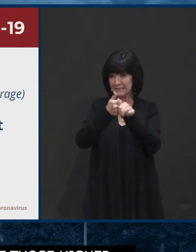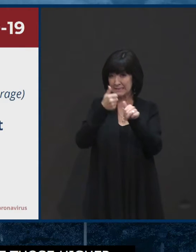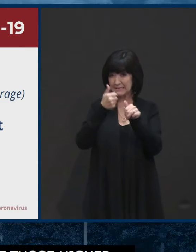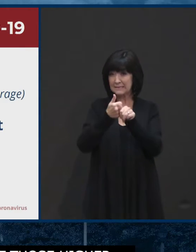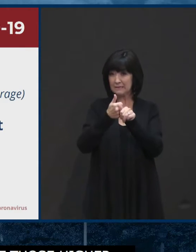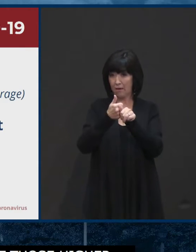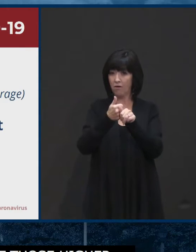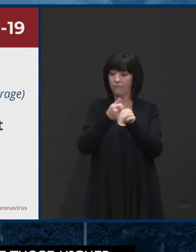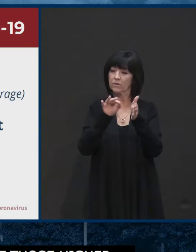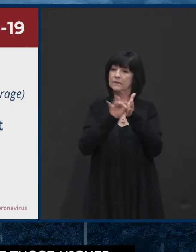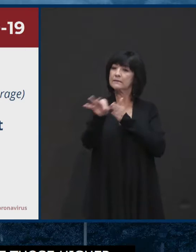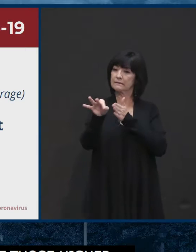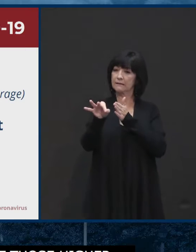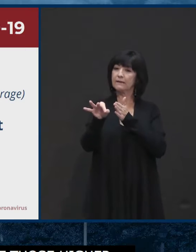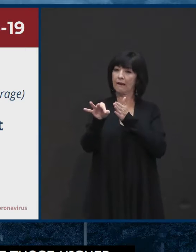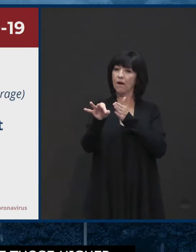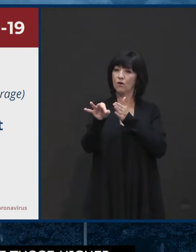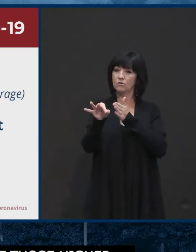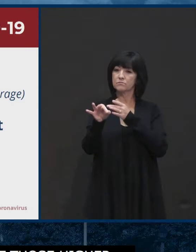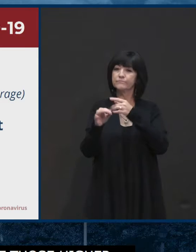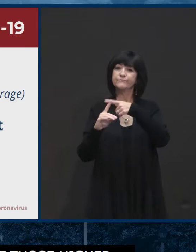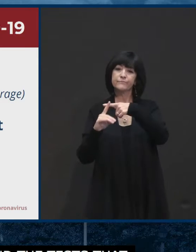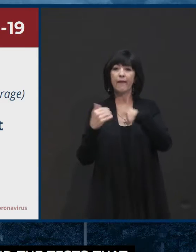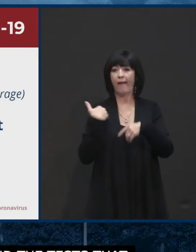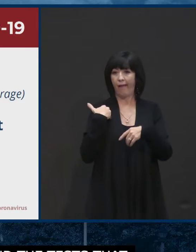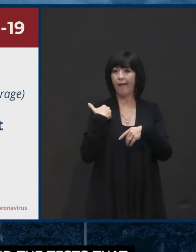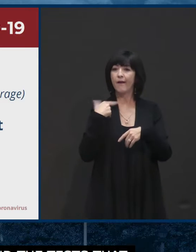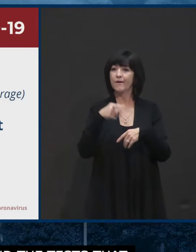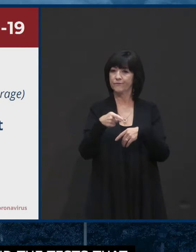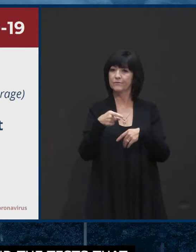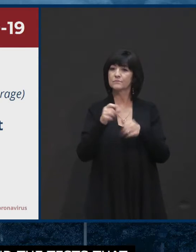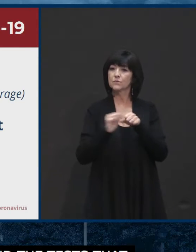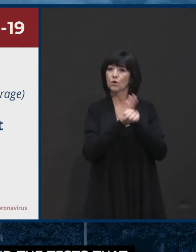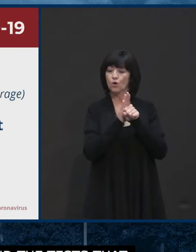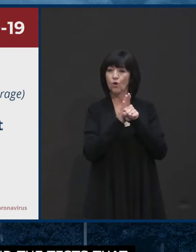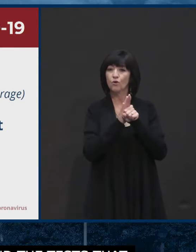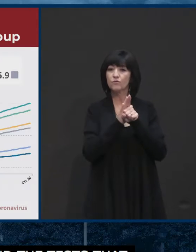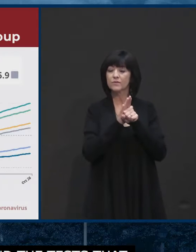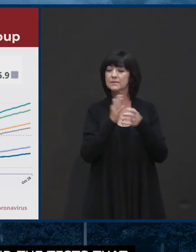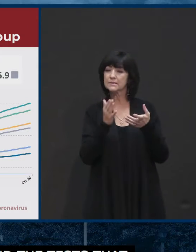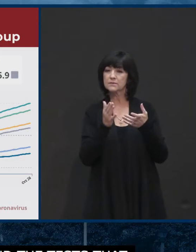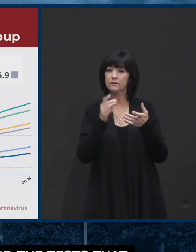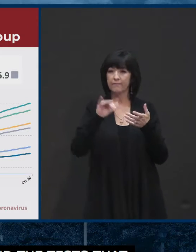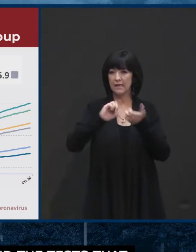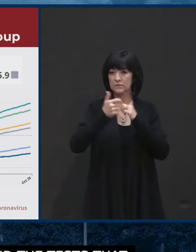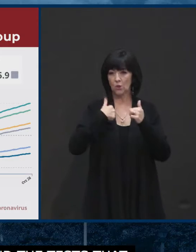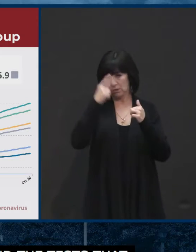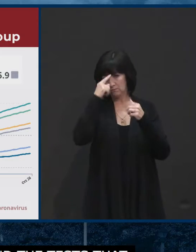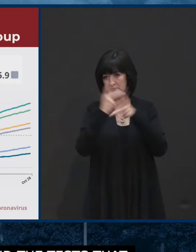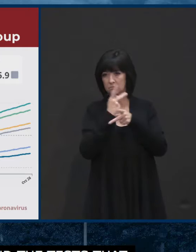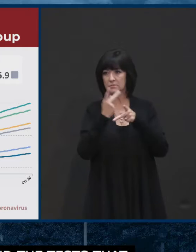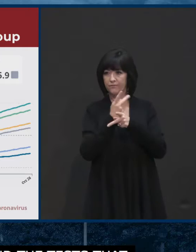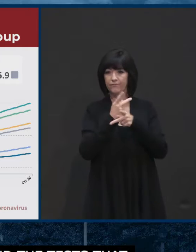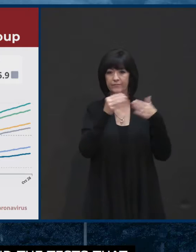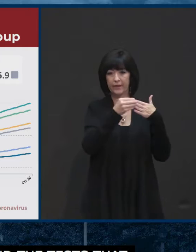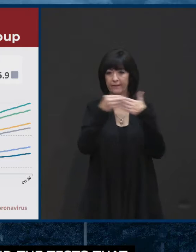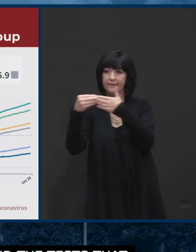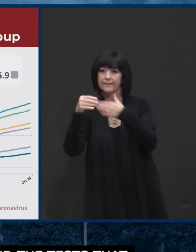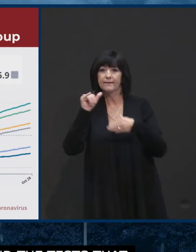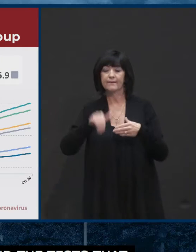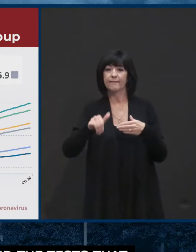big factors that are driving those new positive cases, other than kind